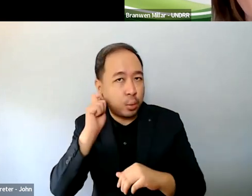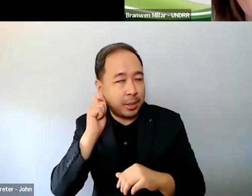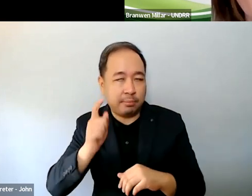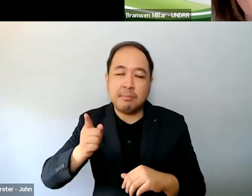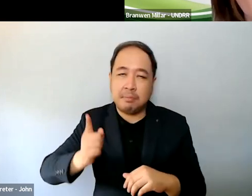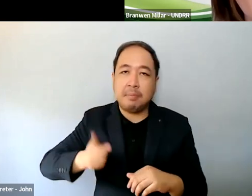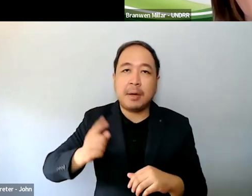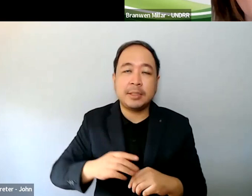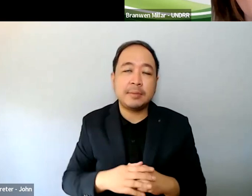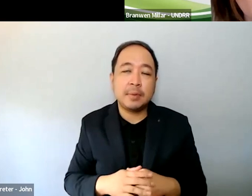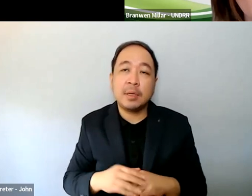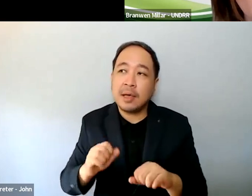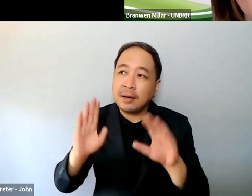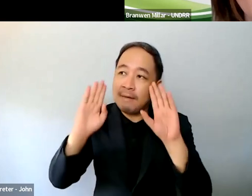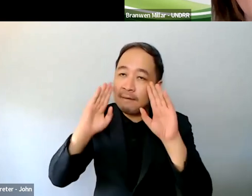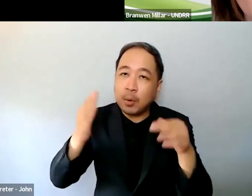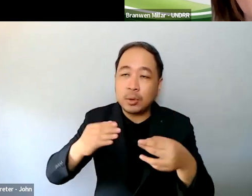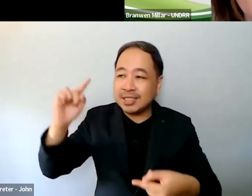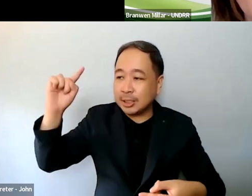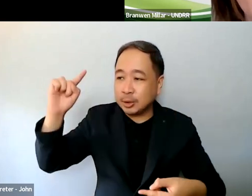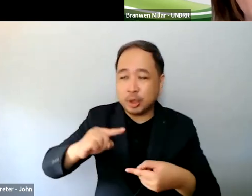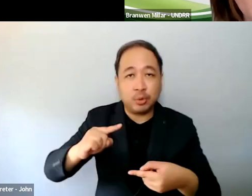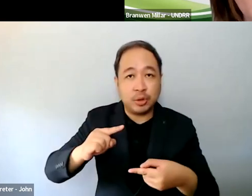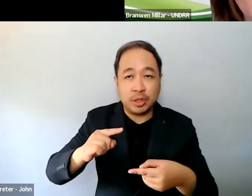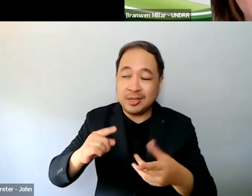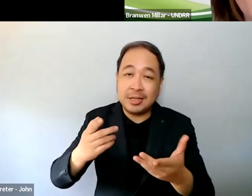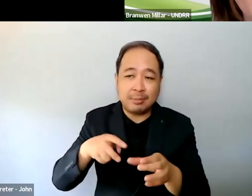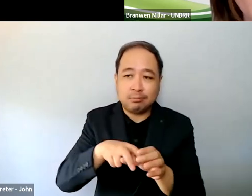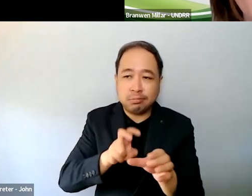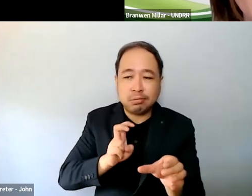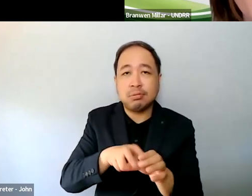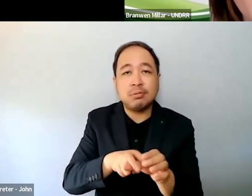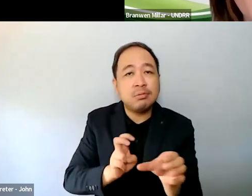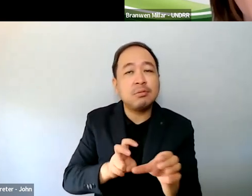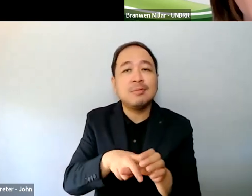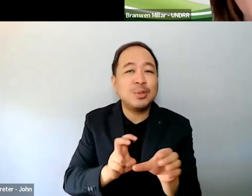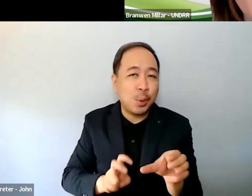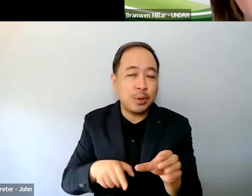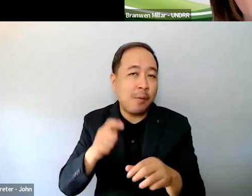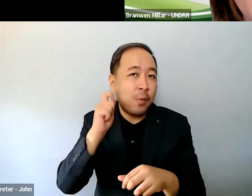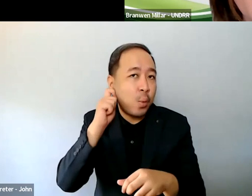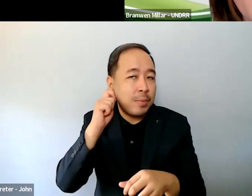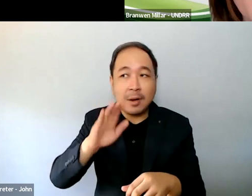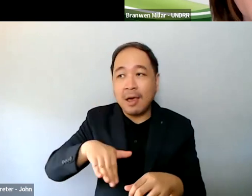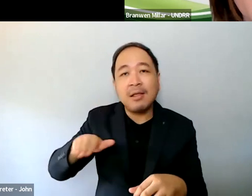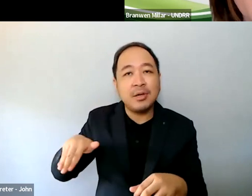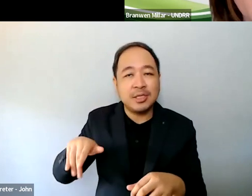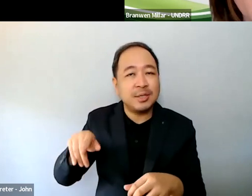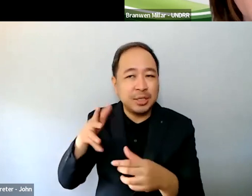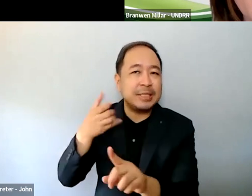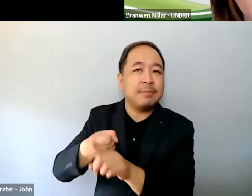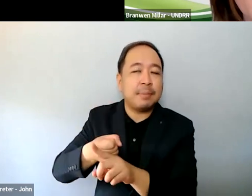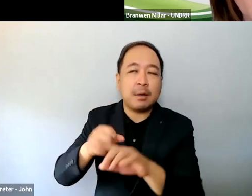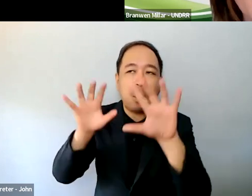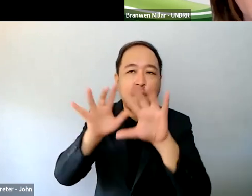should also focus to reduce girl dropouts due to chronic and acute impacts of climate change. In this regard, we